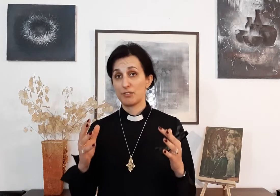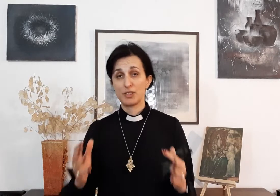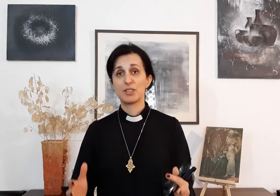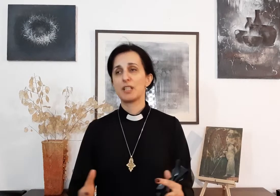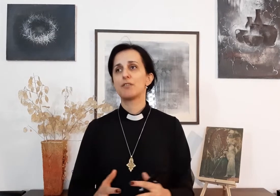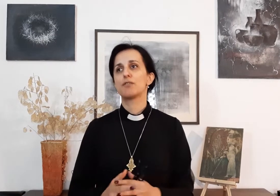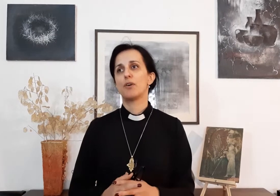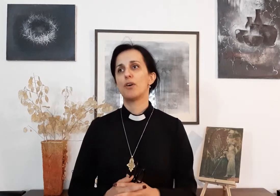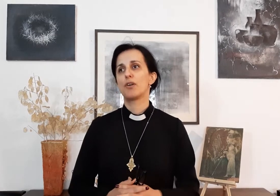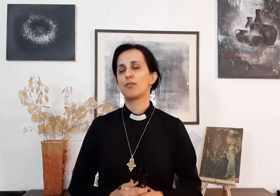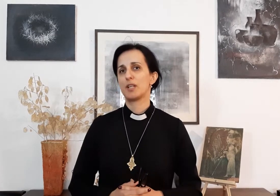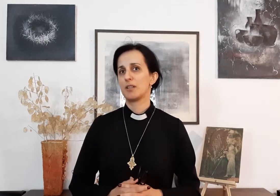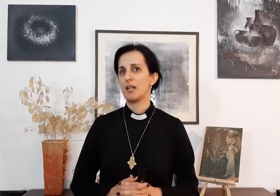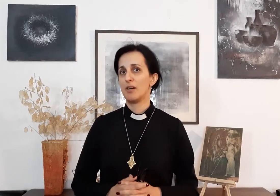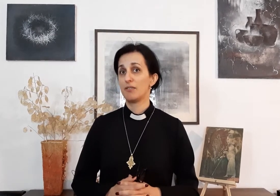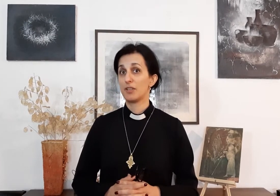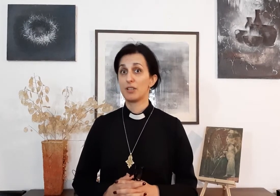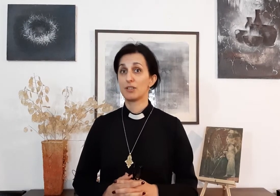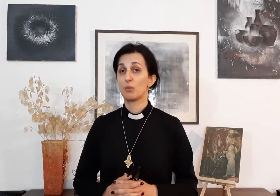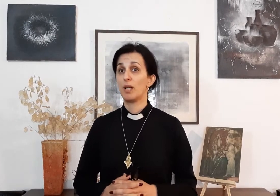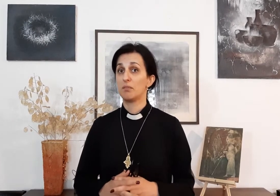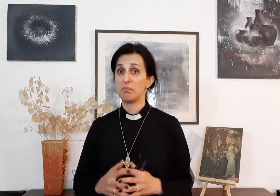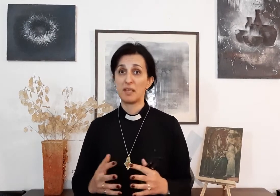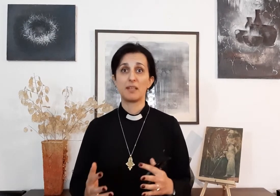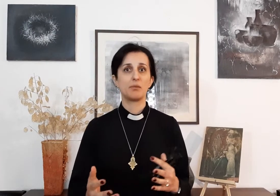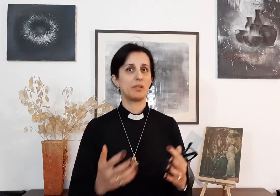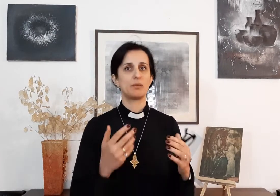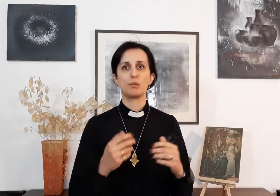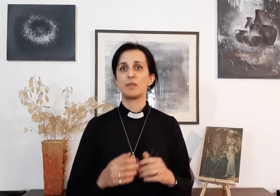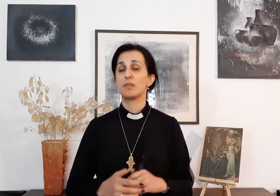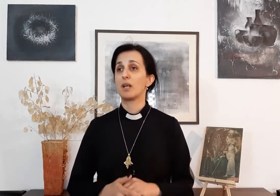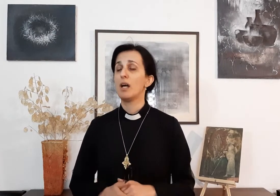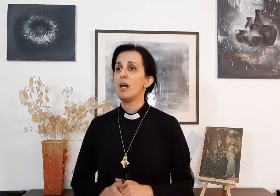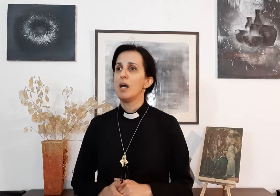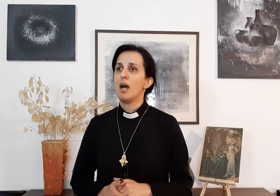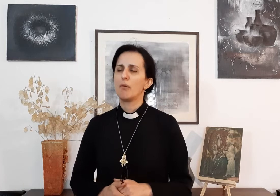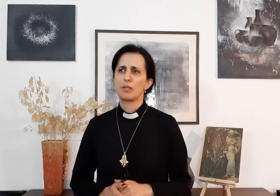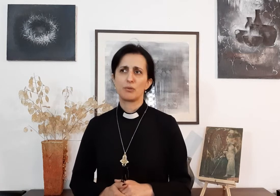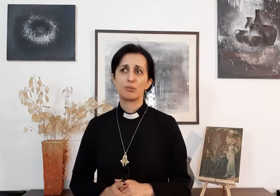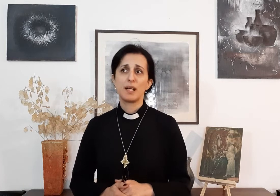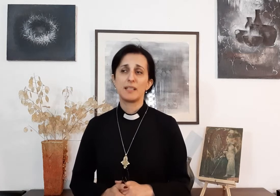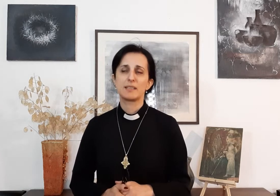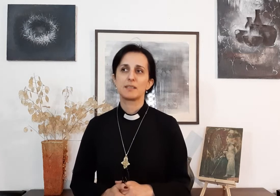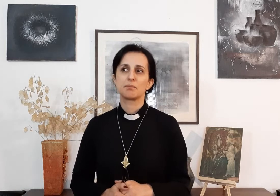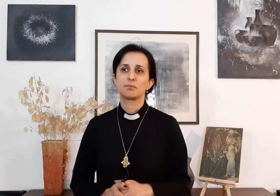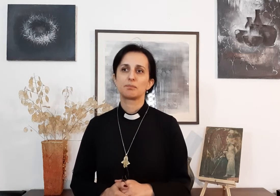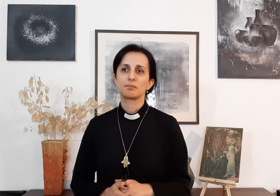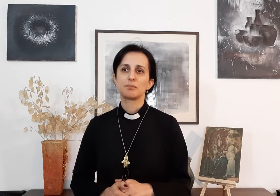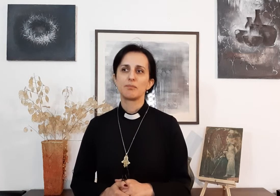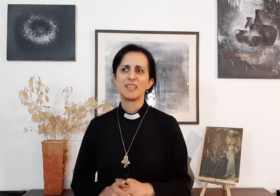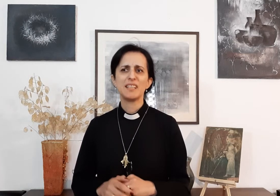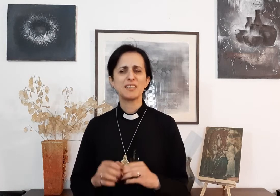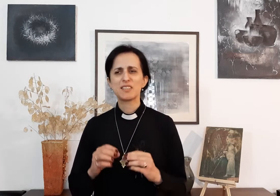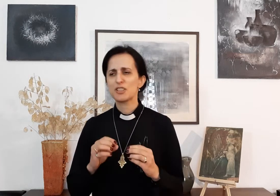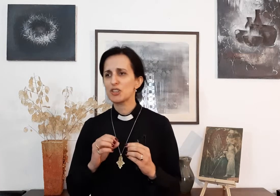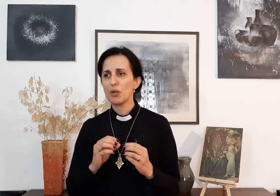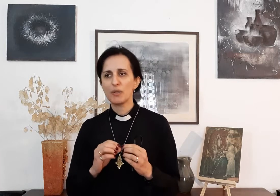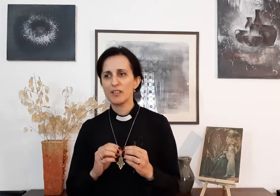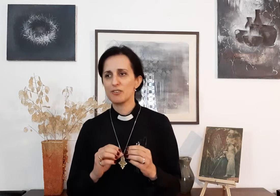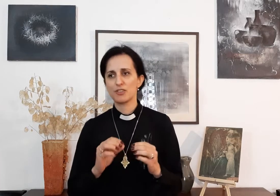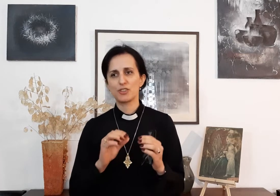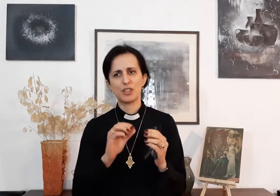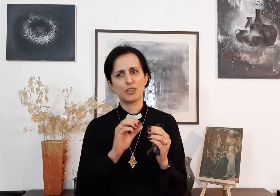had received for 3.5 years while being with Christ. And it's